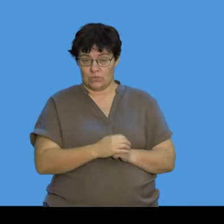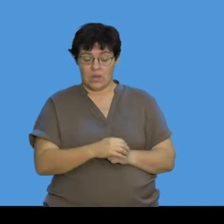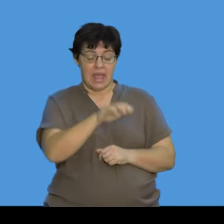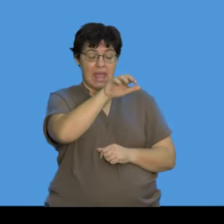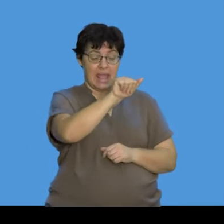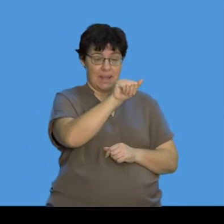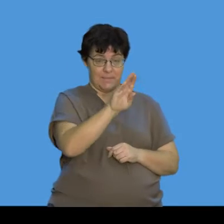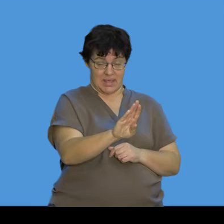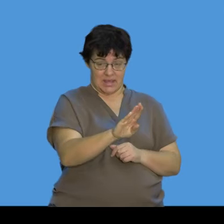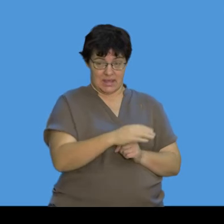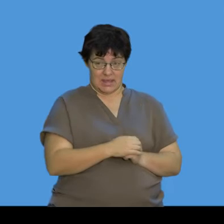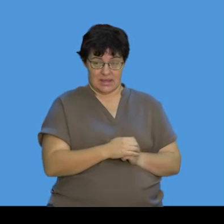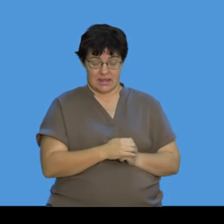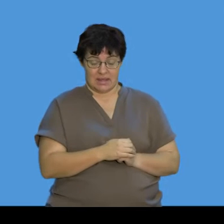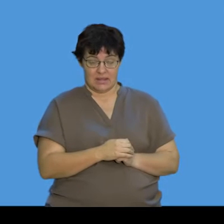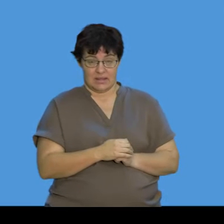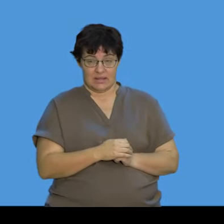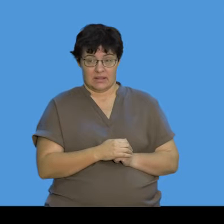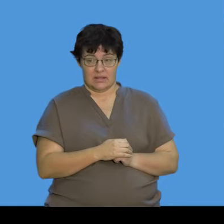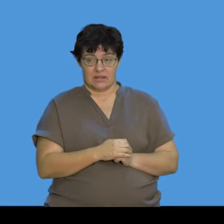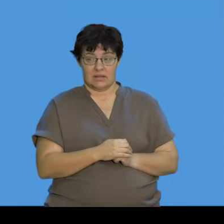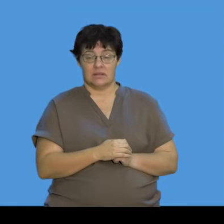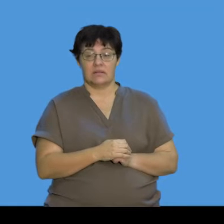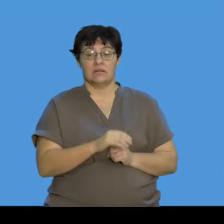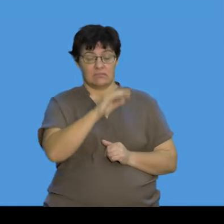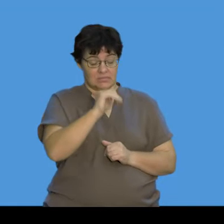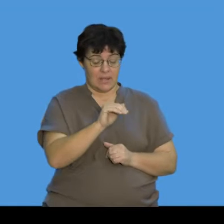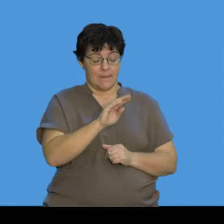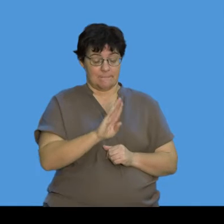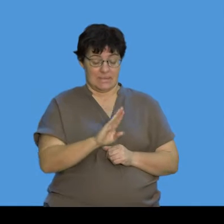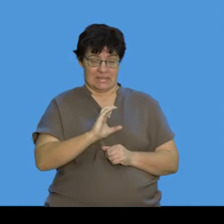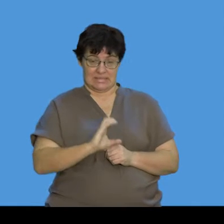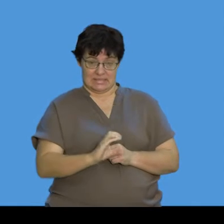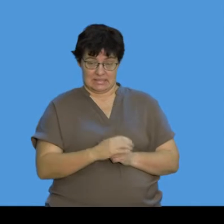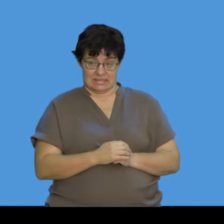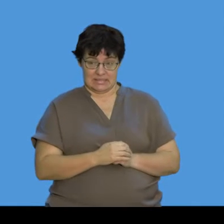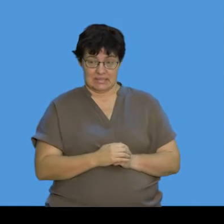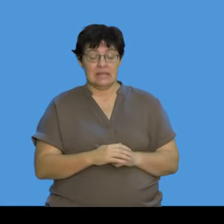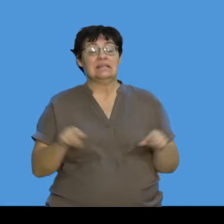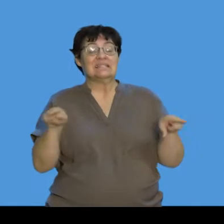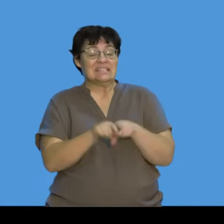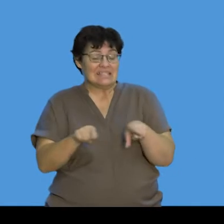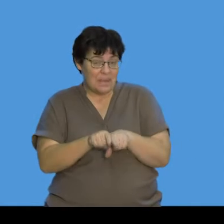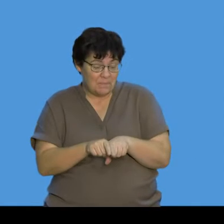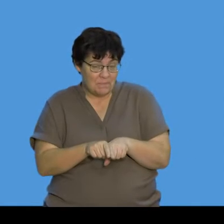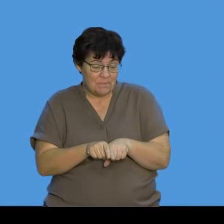AB with BC is the same